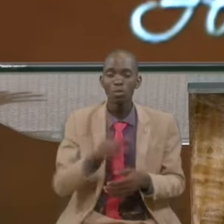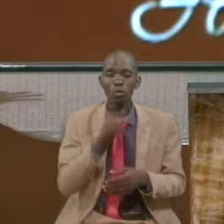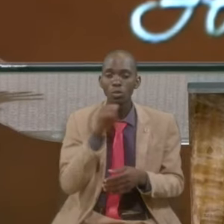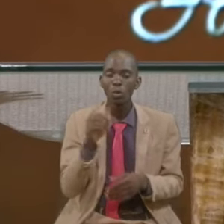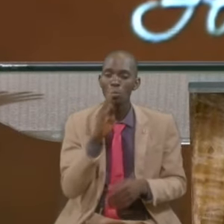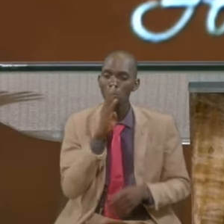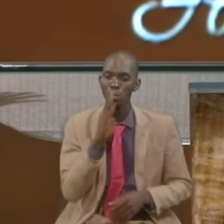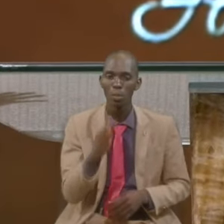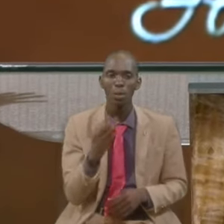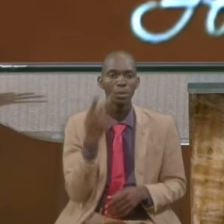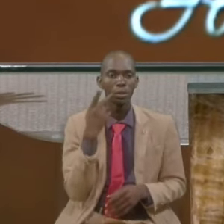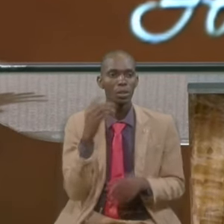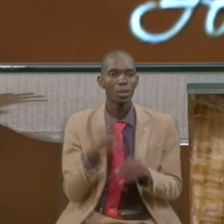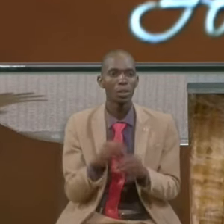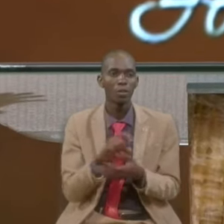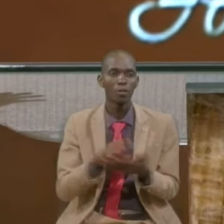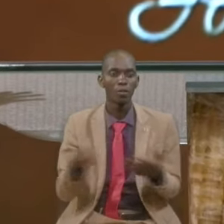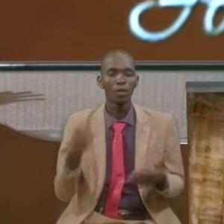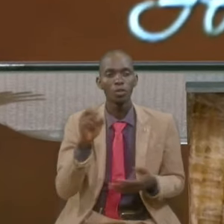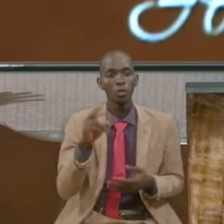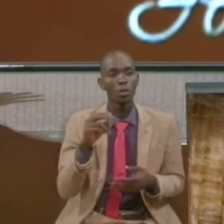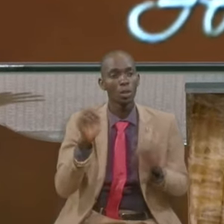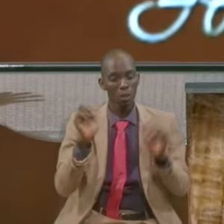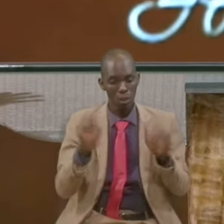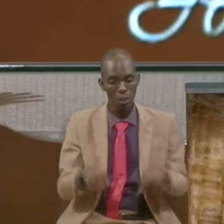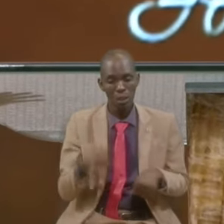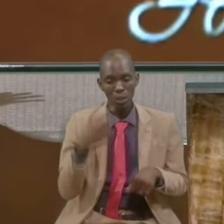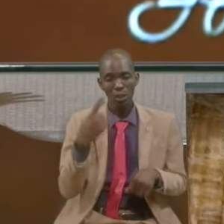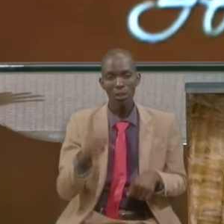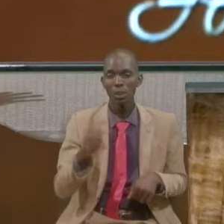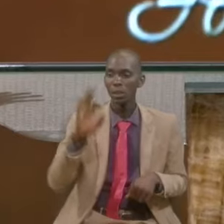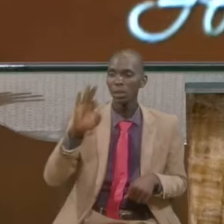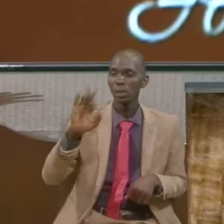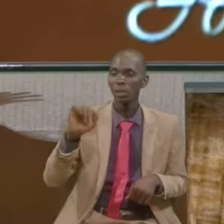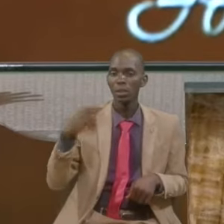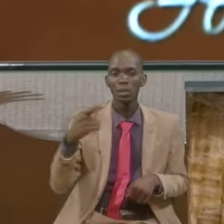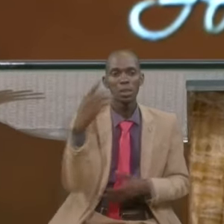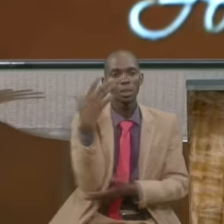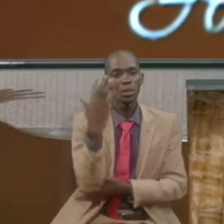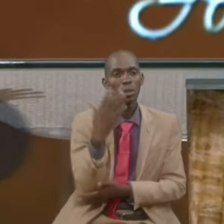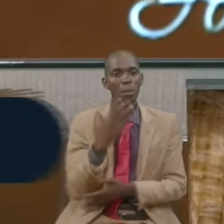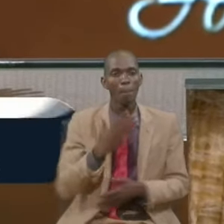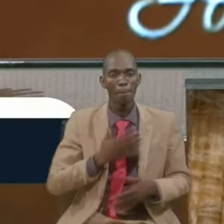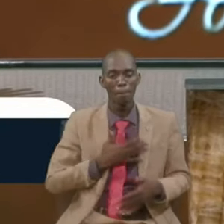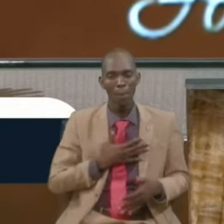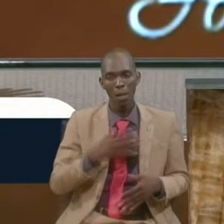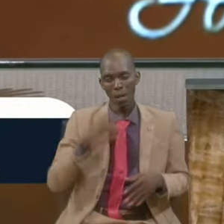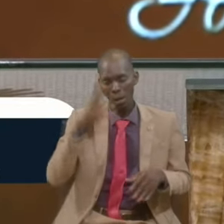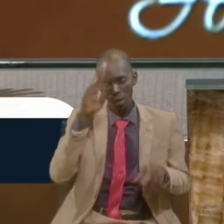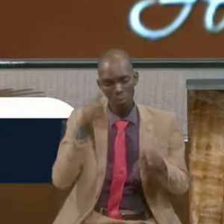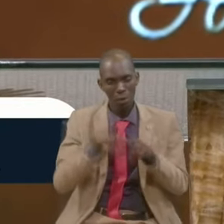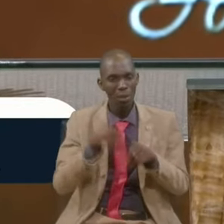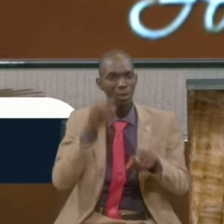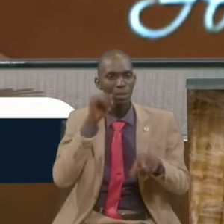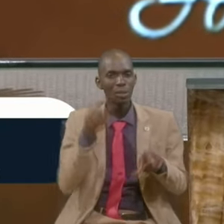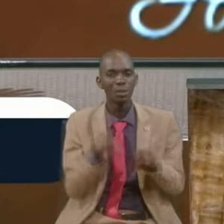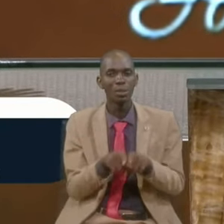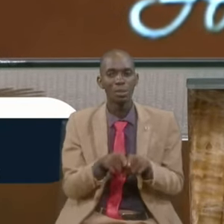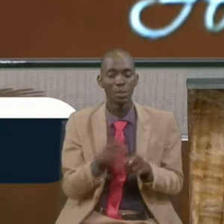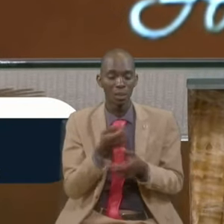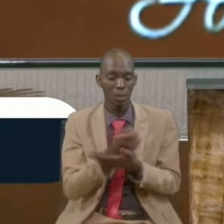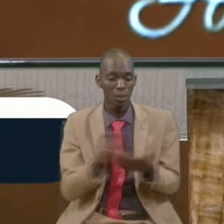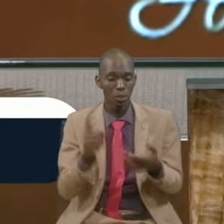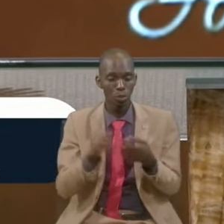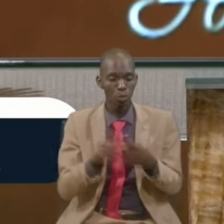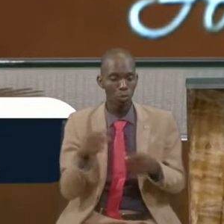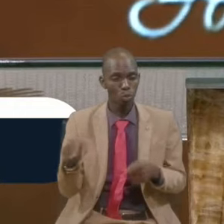Look at verse 12. In verse 12, can the fig tree, my brethren, he's writing to